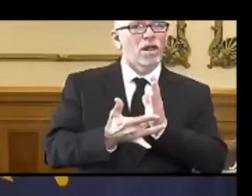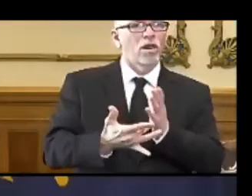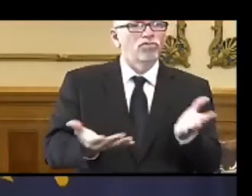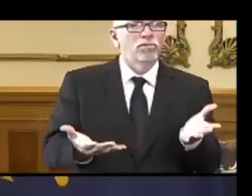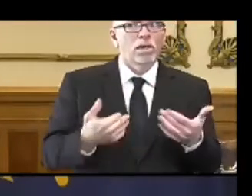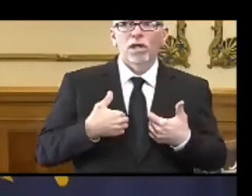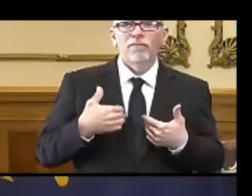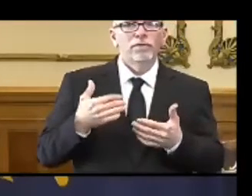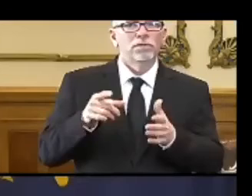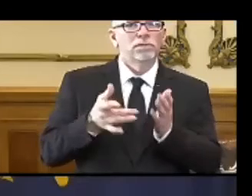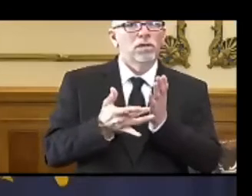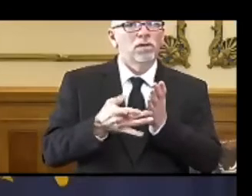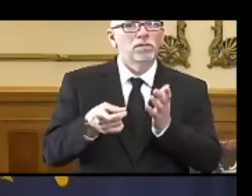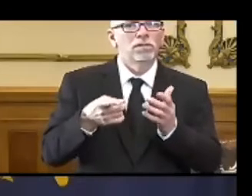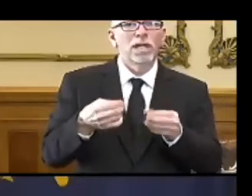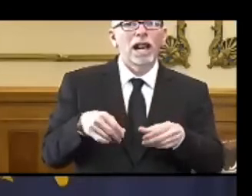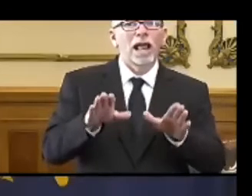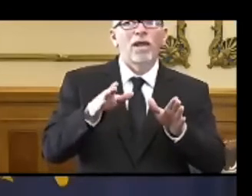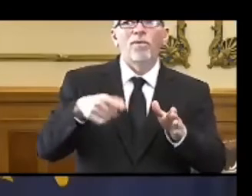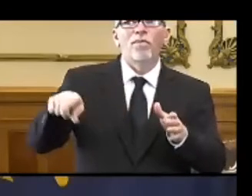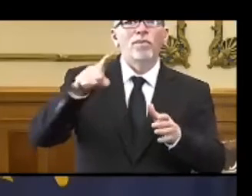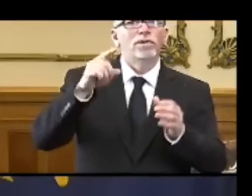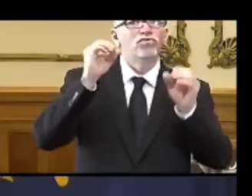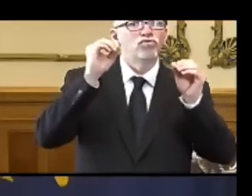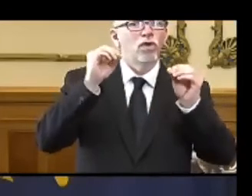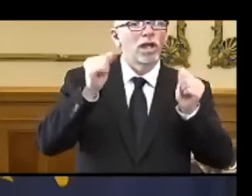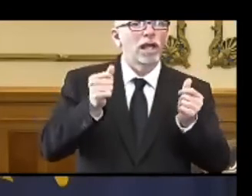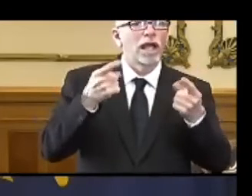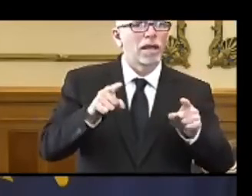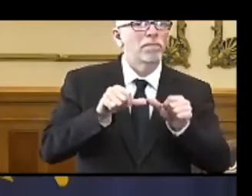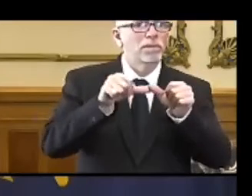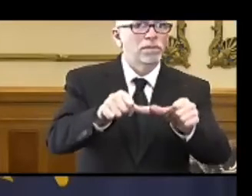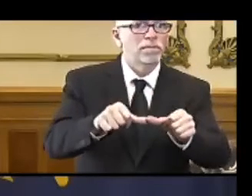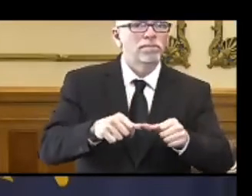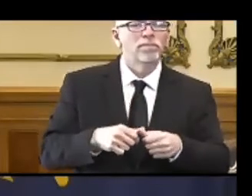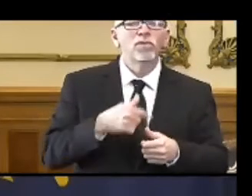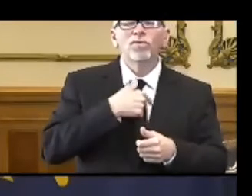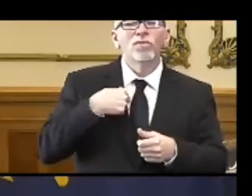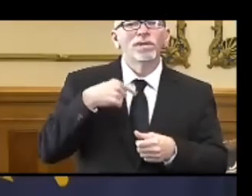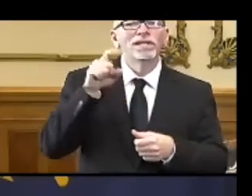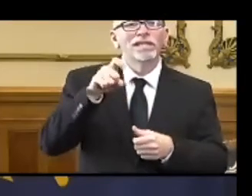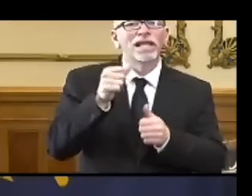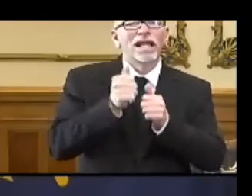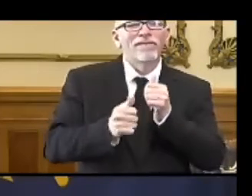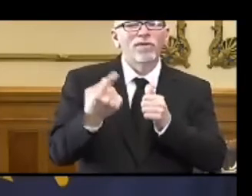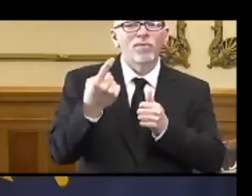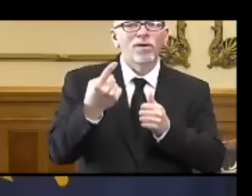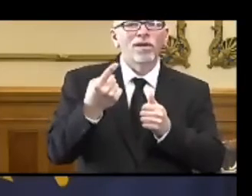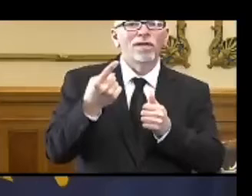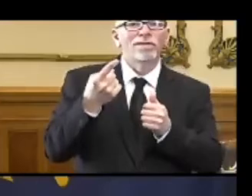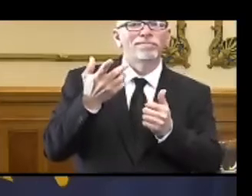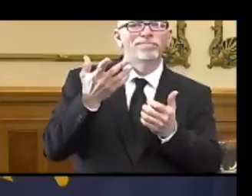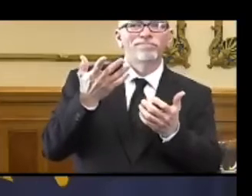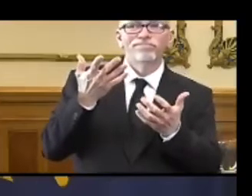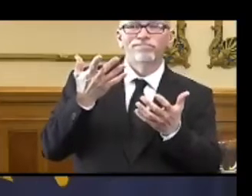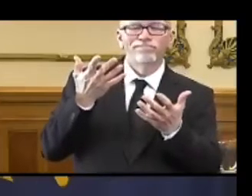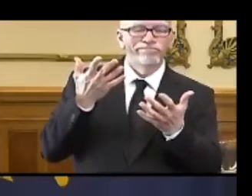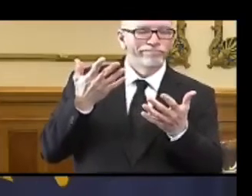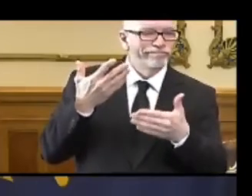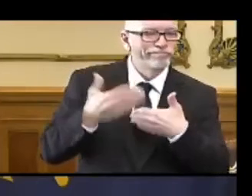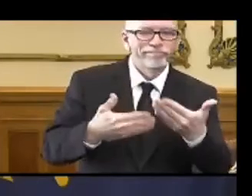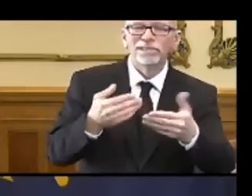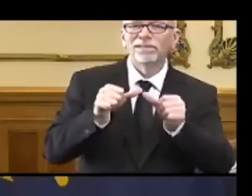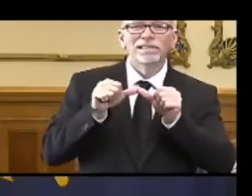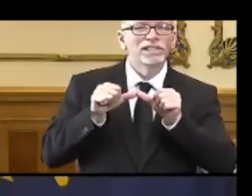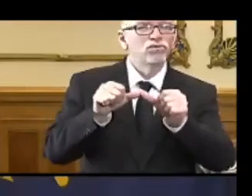that same technology that's allowing instruction to continue. And we need everyone to run through the tape, and we need everyone to